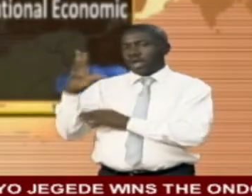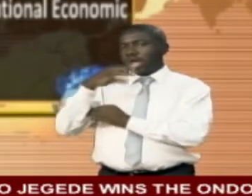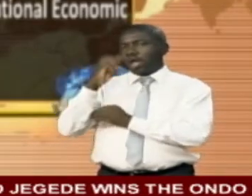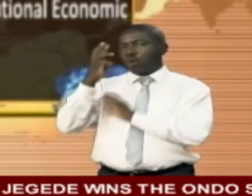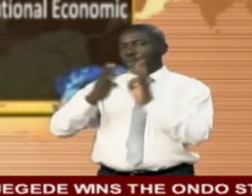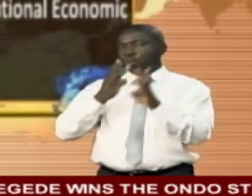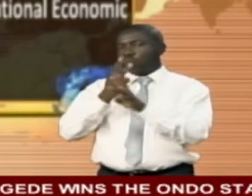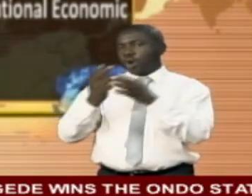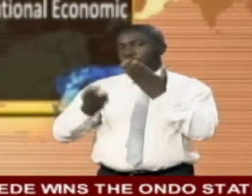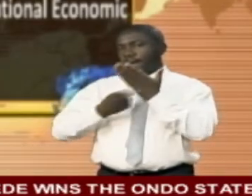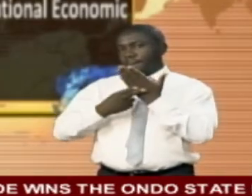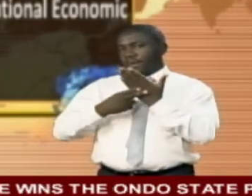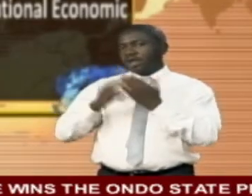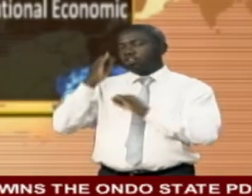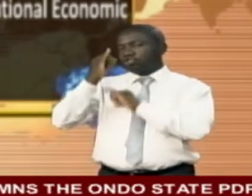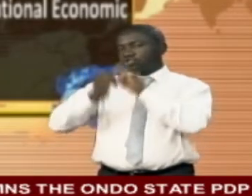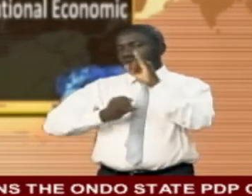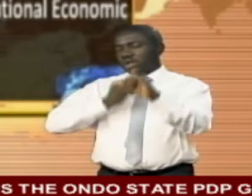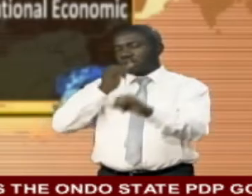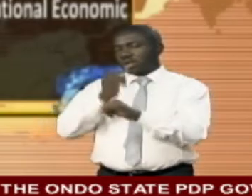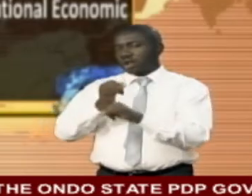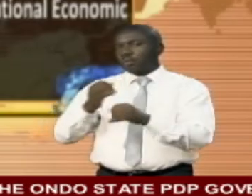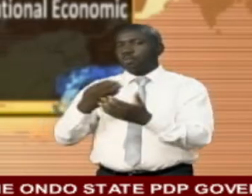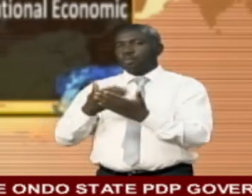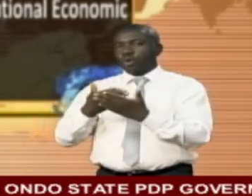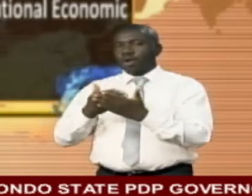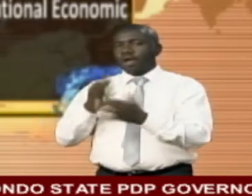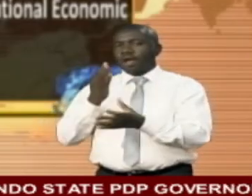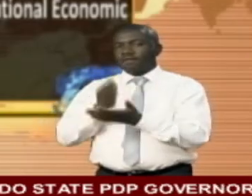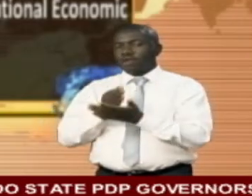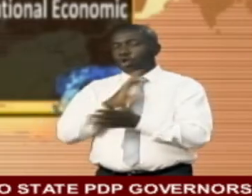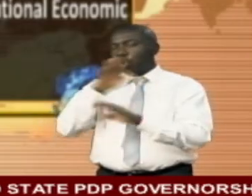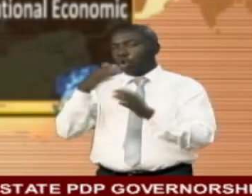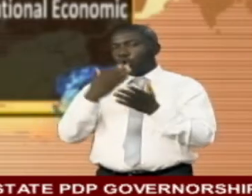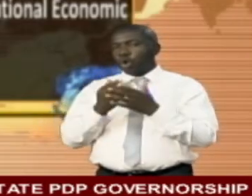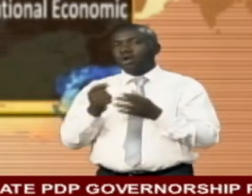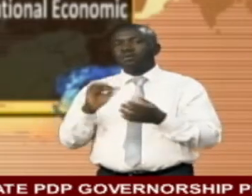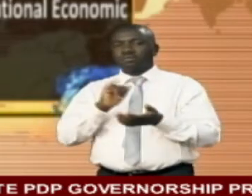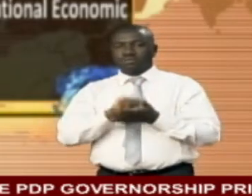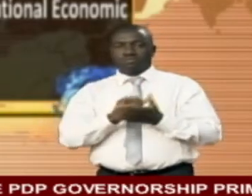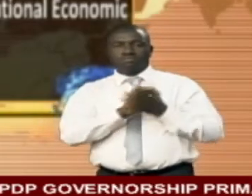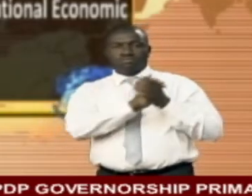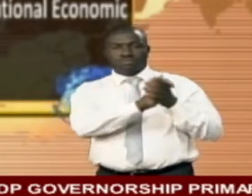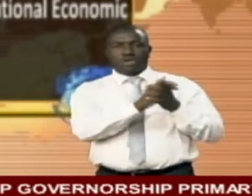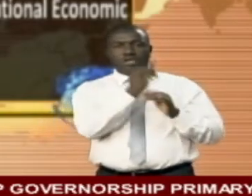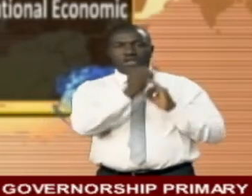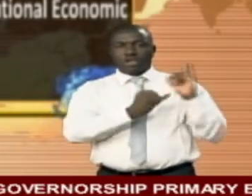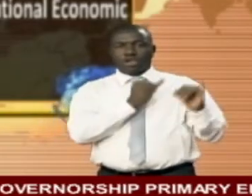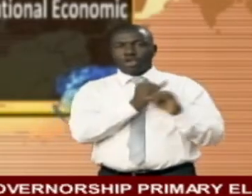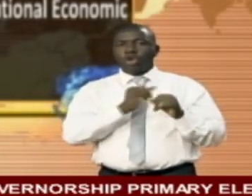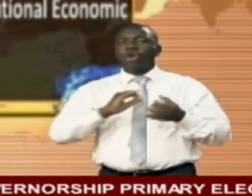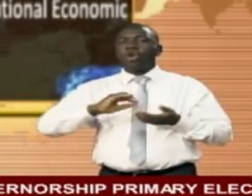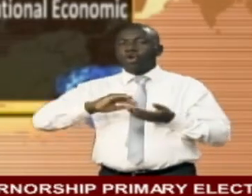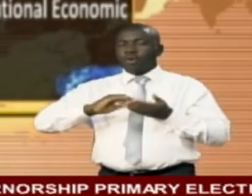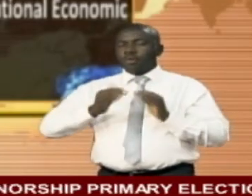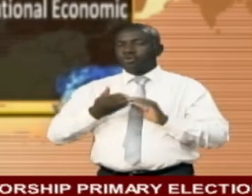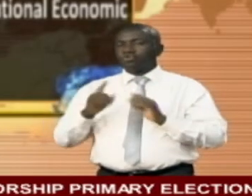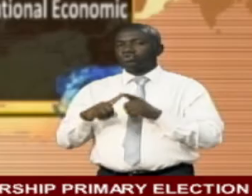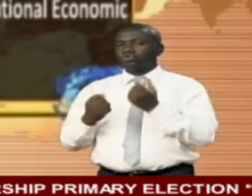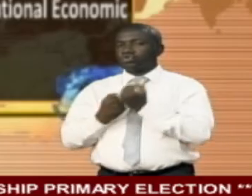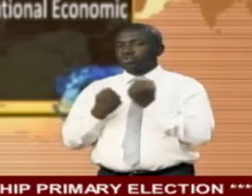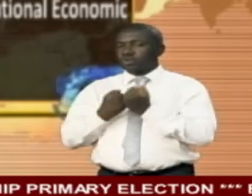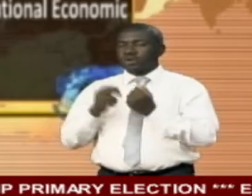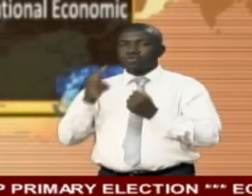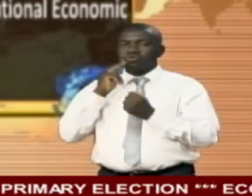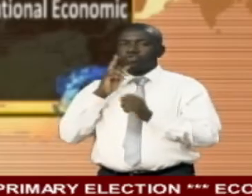Monetary Fund. Vice President Yemi Osinbajo, who applauded the commitment of the international community to support Niger's response to the